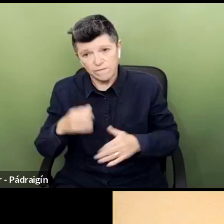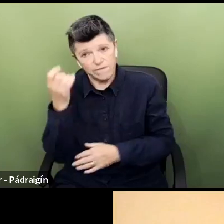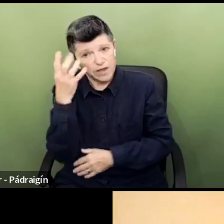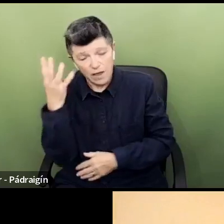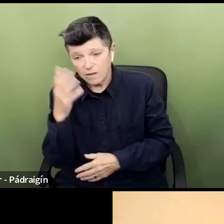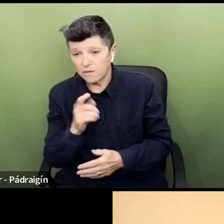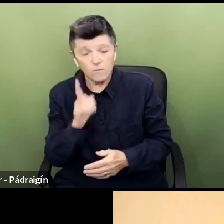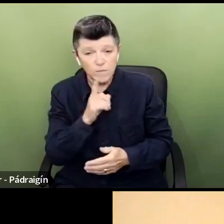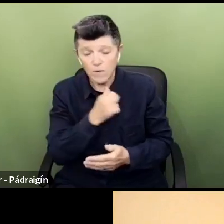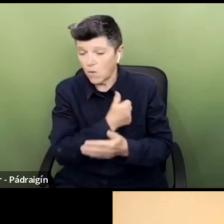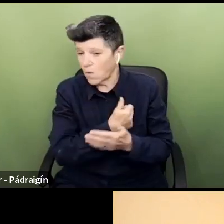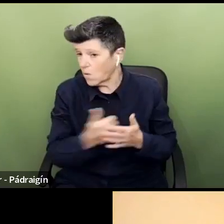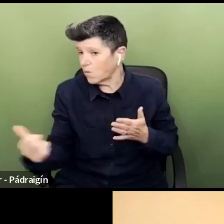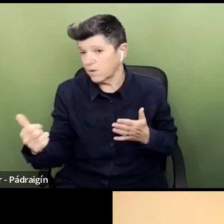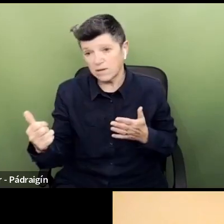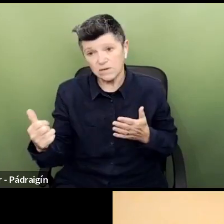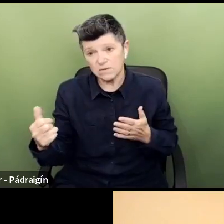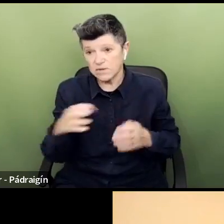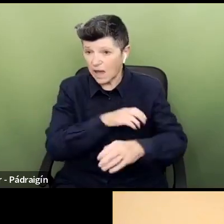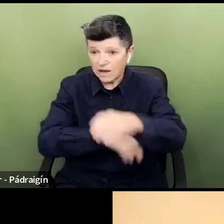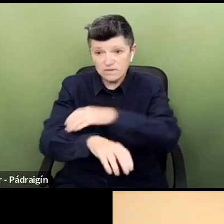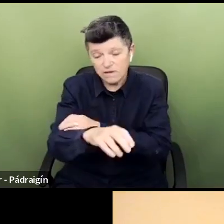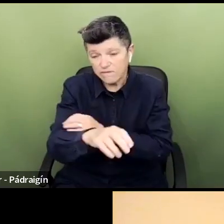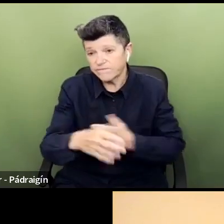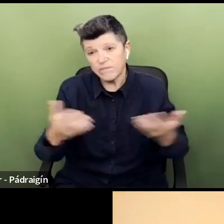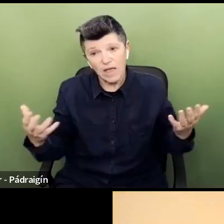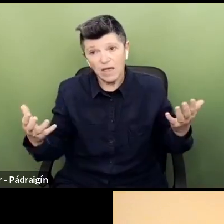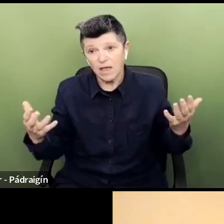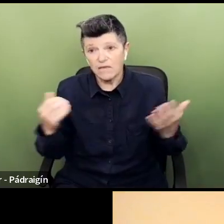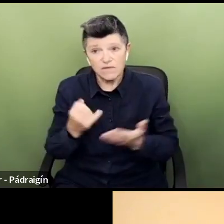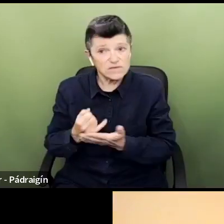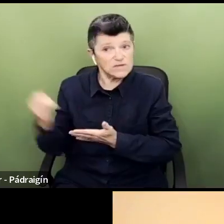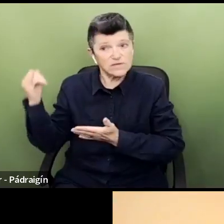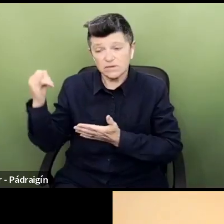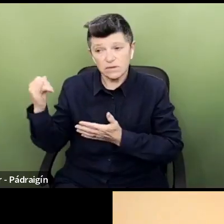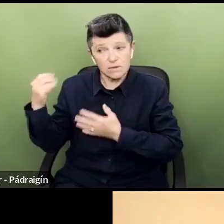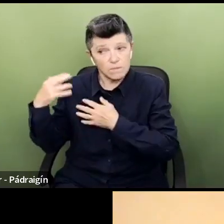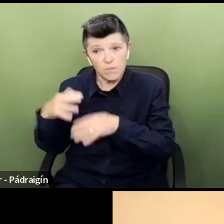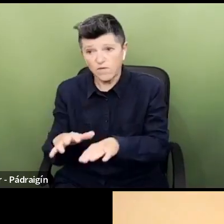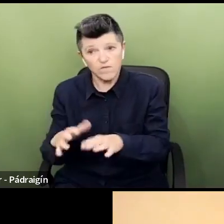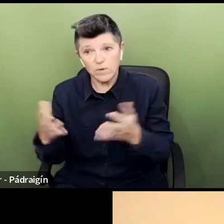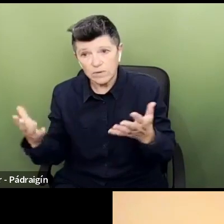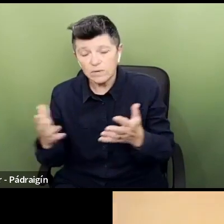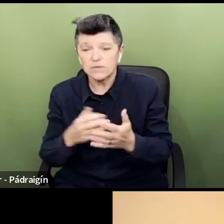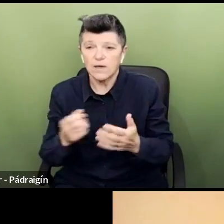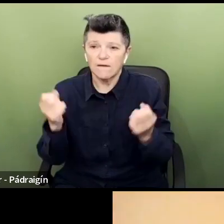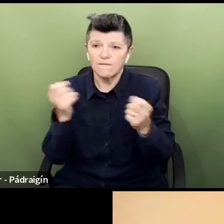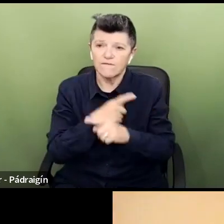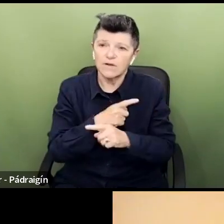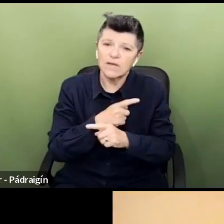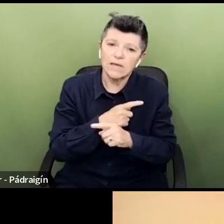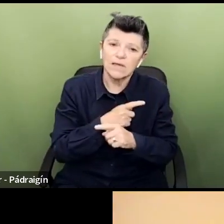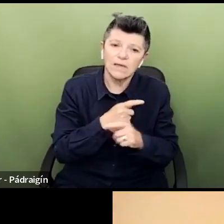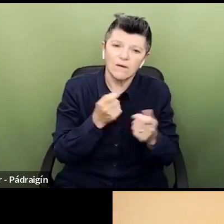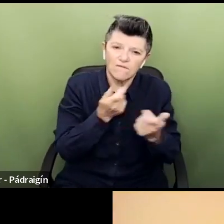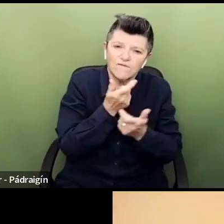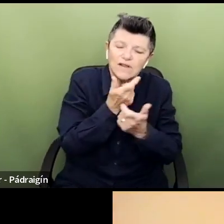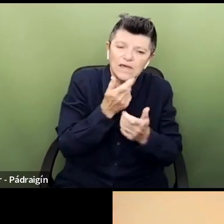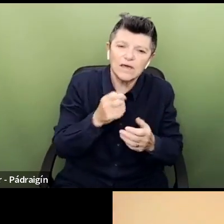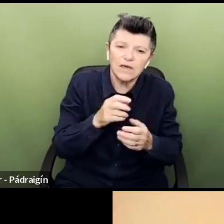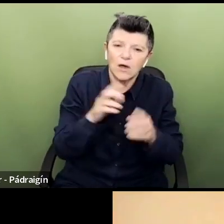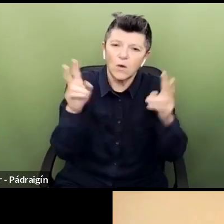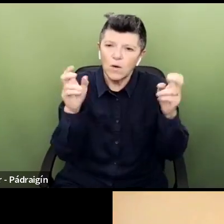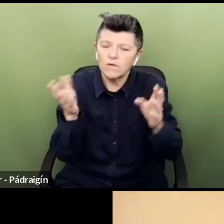active, even in the dissident movement. There's a funny quote from I believe it